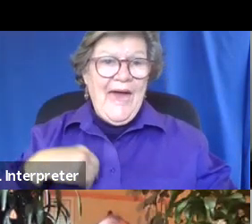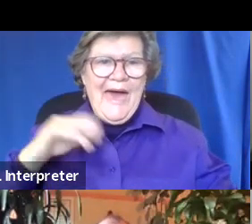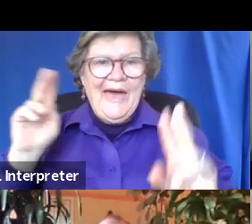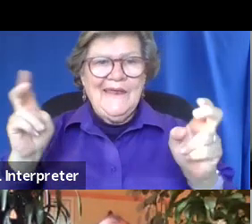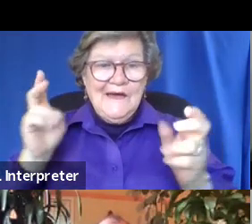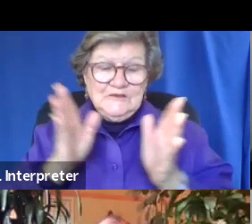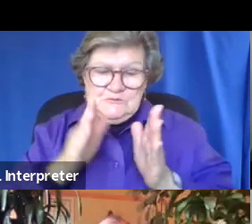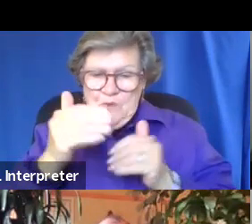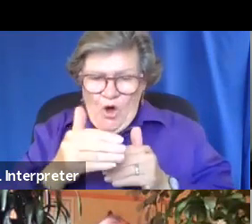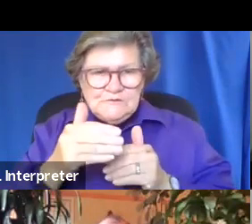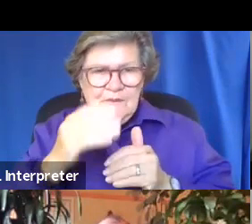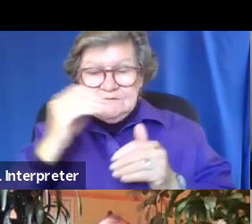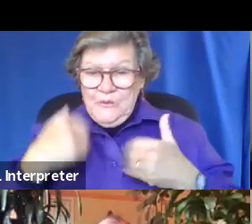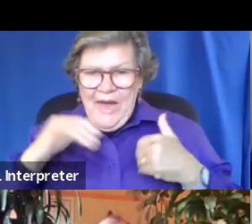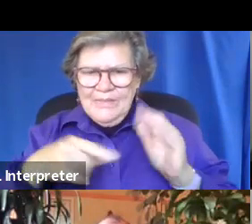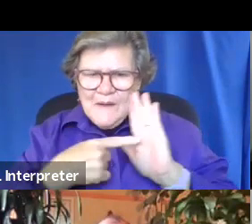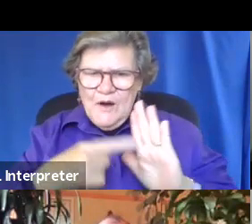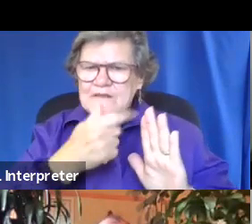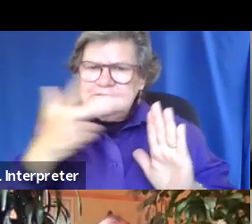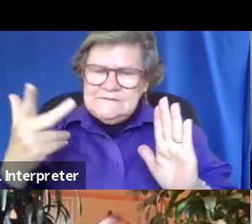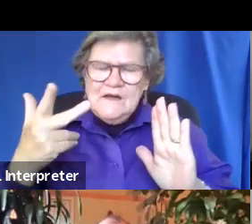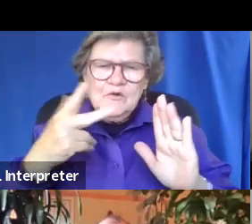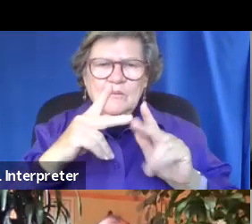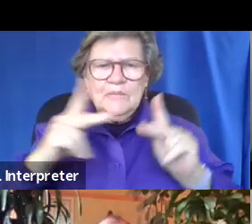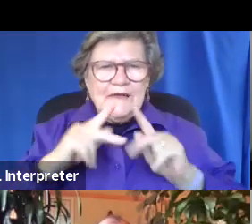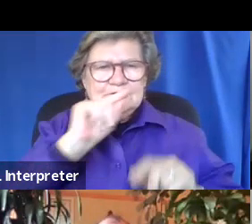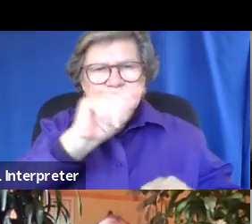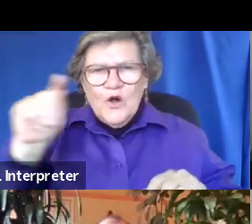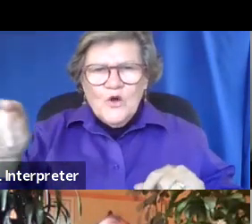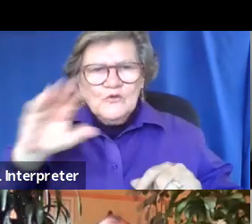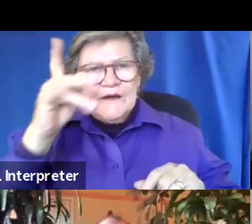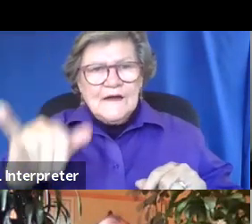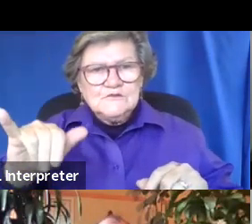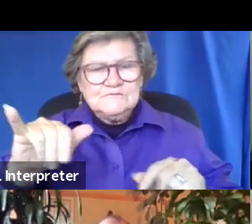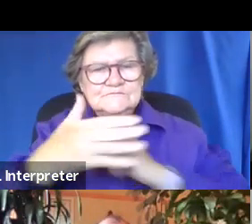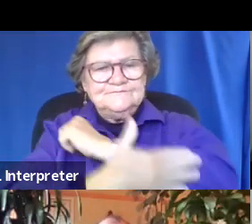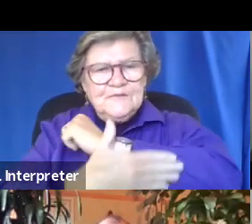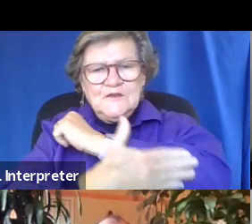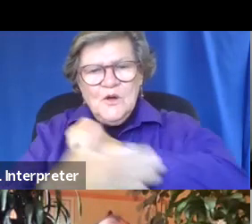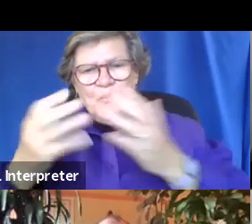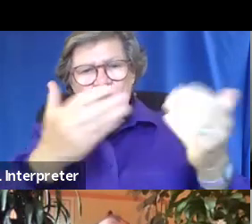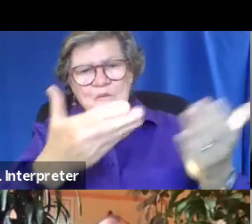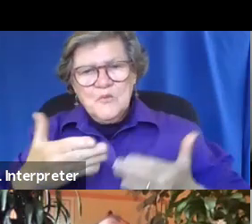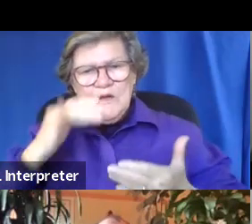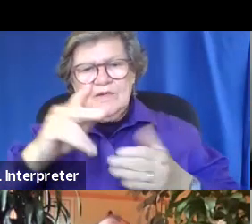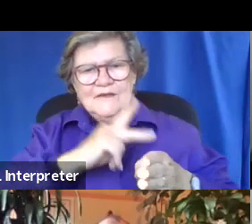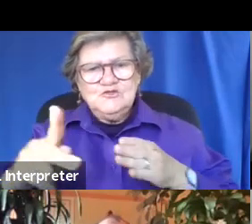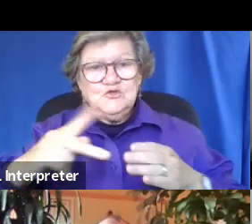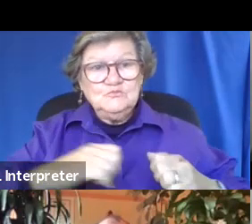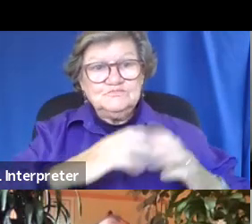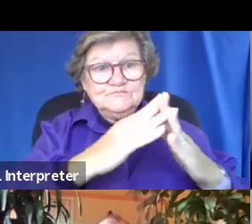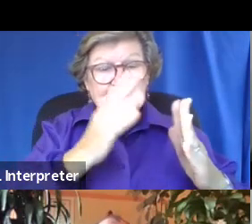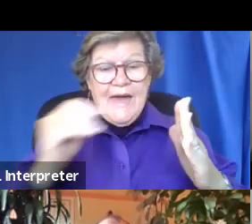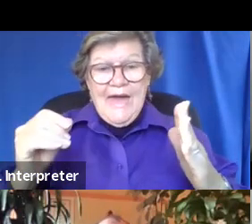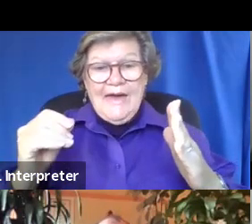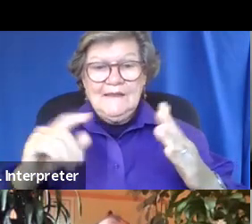and we had that model in several cities across the country. And I want to bring that professional experience to reboot and